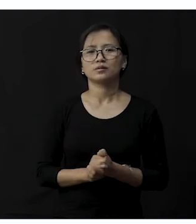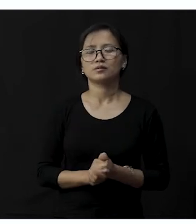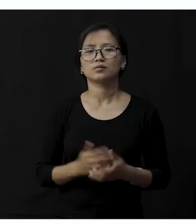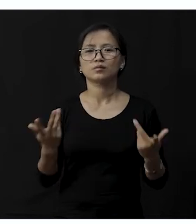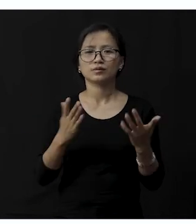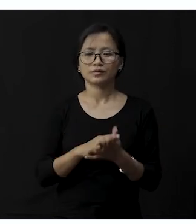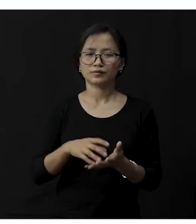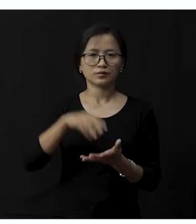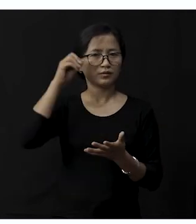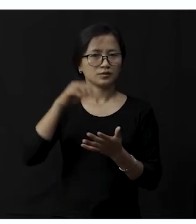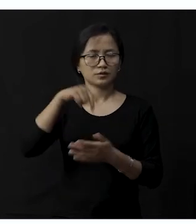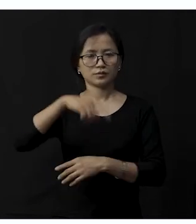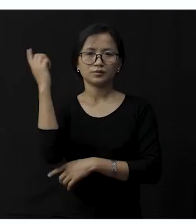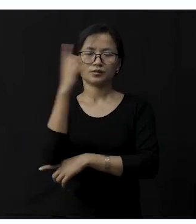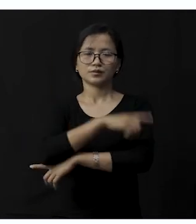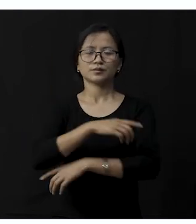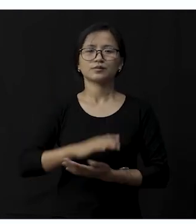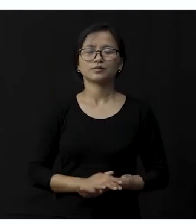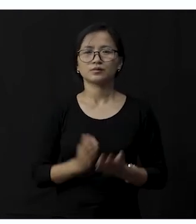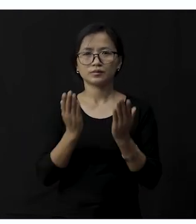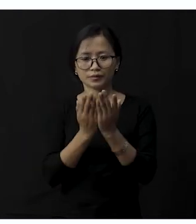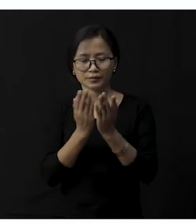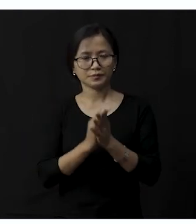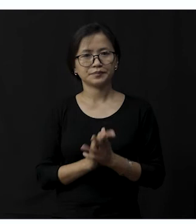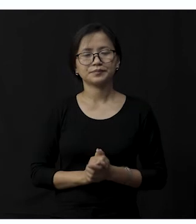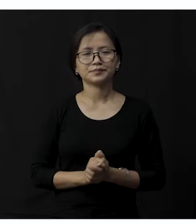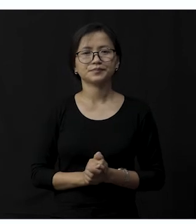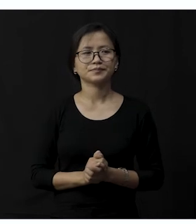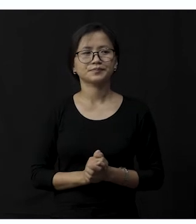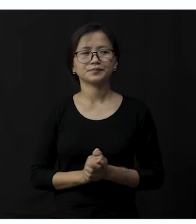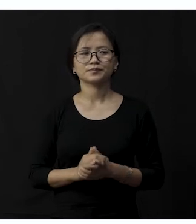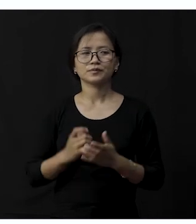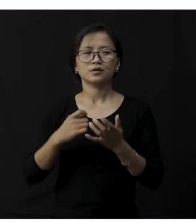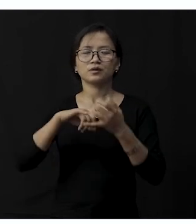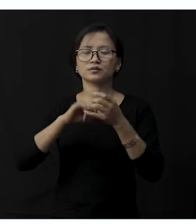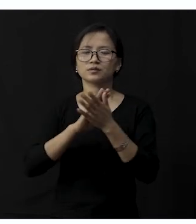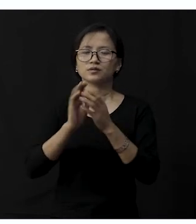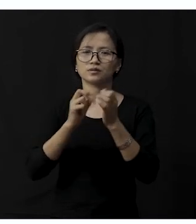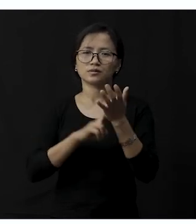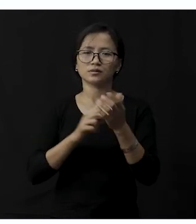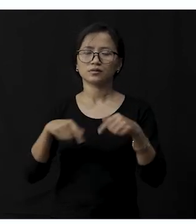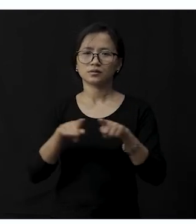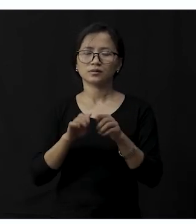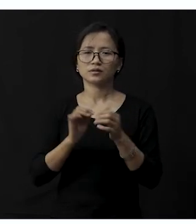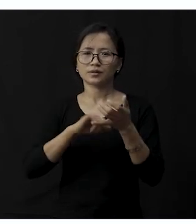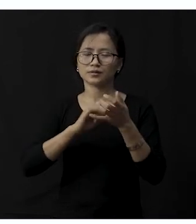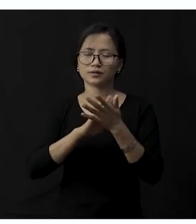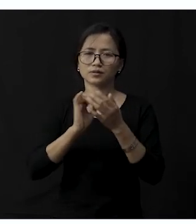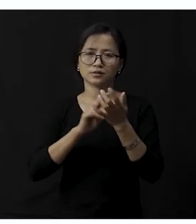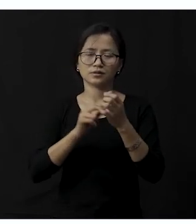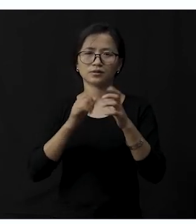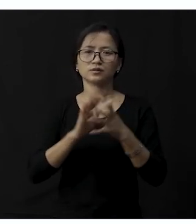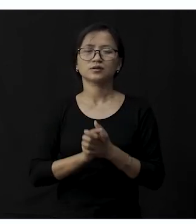today. So read the paragraph and underline the adjective. Sean and Sheena are friends. They are playing